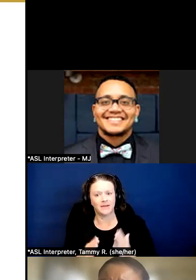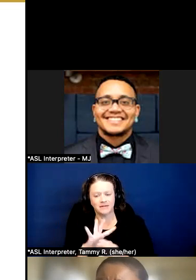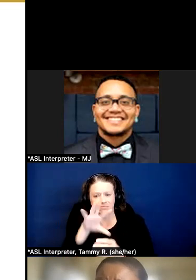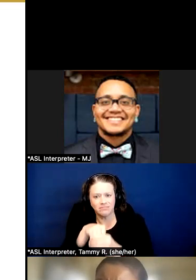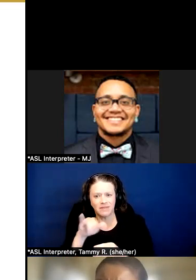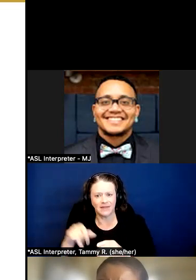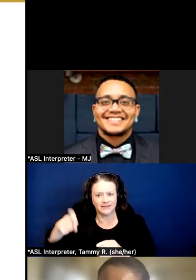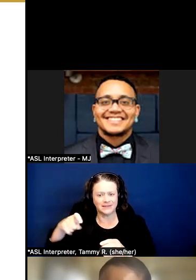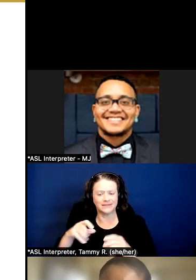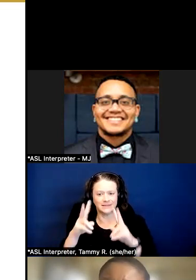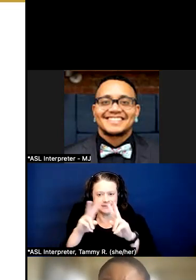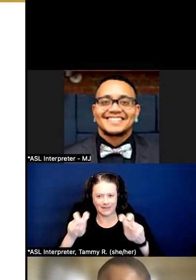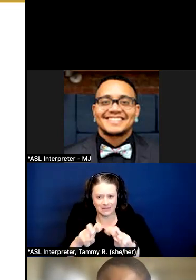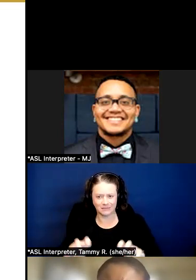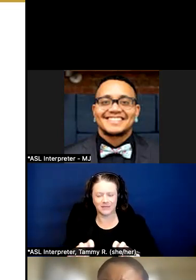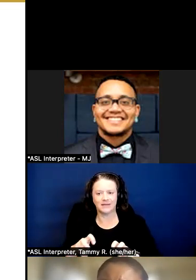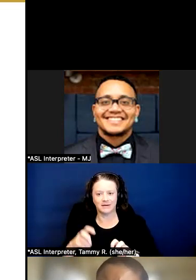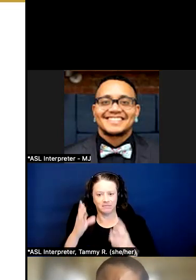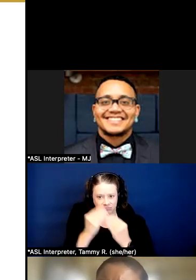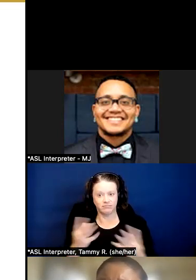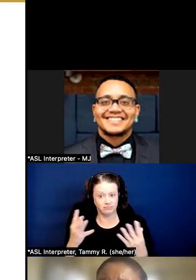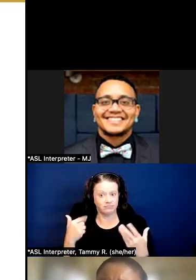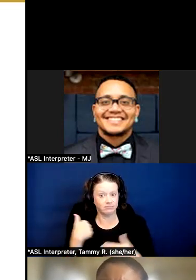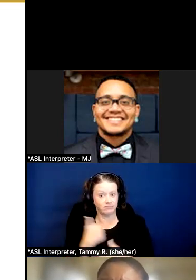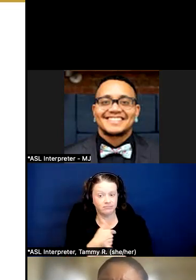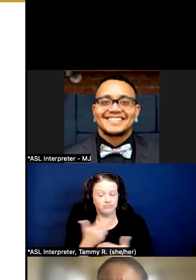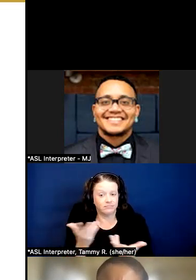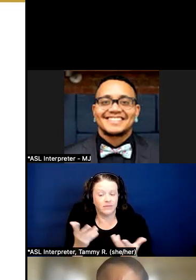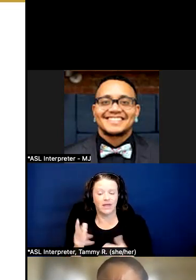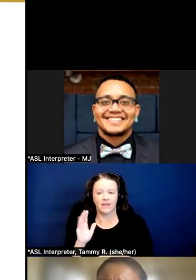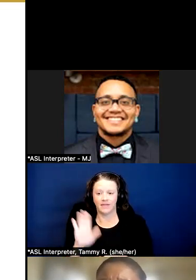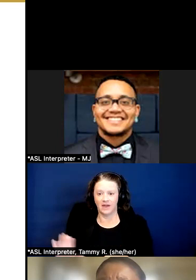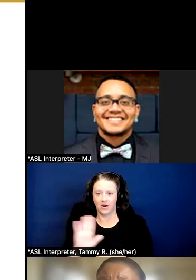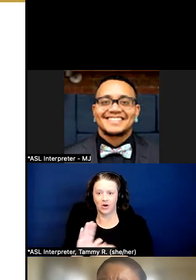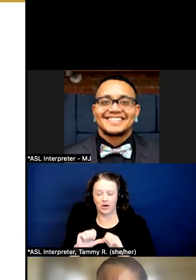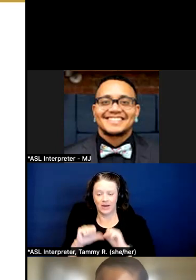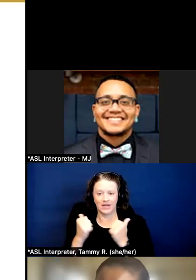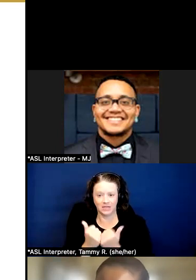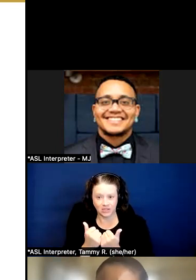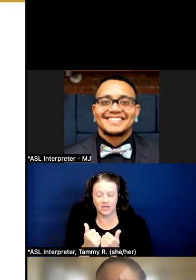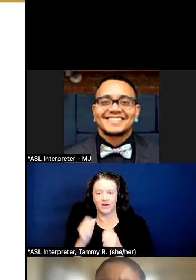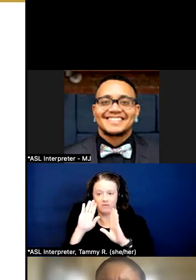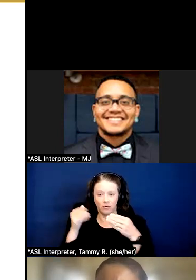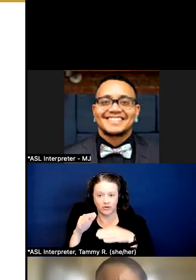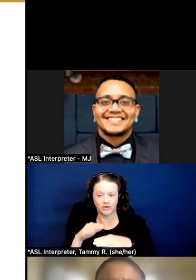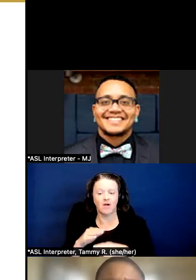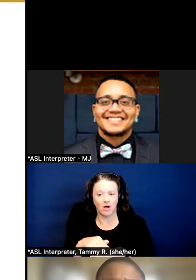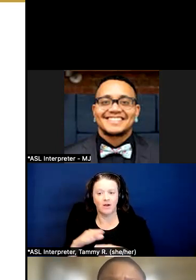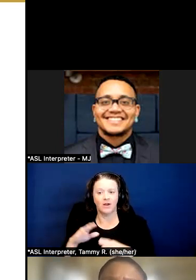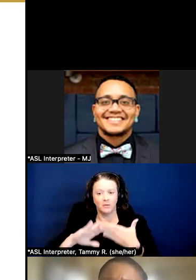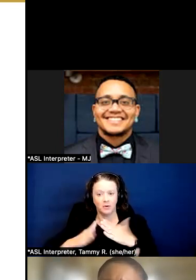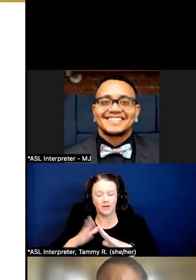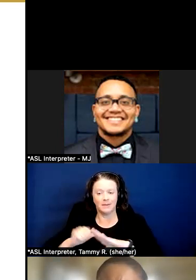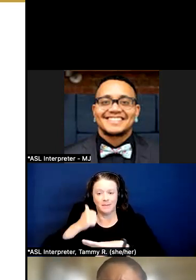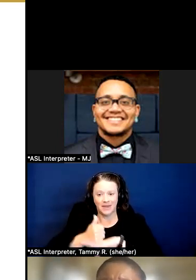reported that their agencies include a focus on community-based violence prevention and